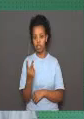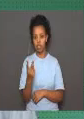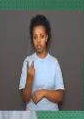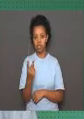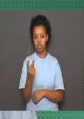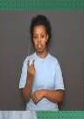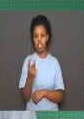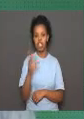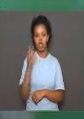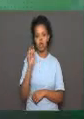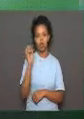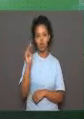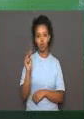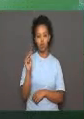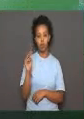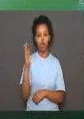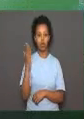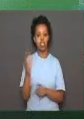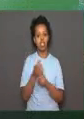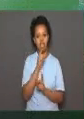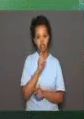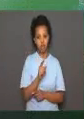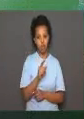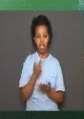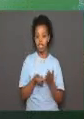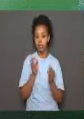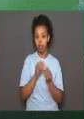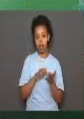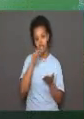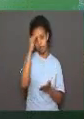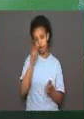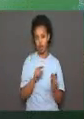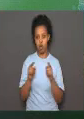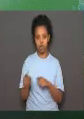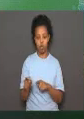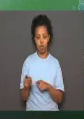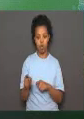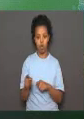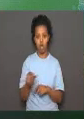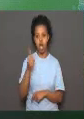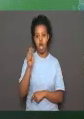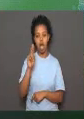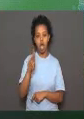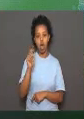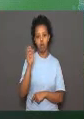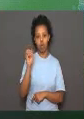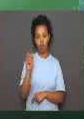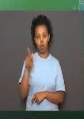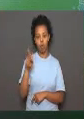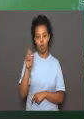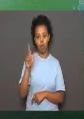sets of chromosomes. We also learned that autopolyploidy